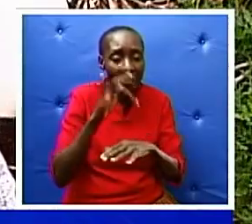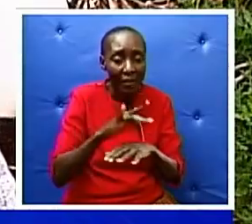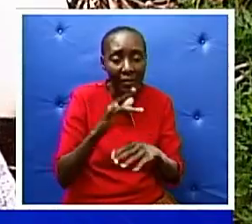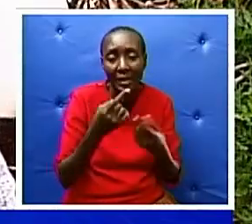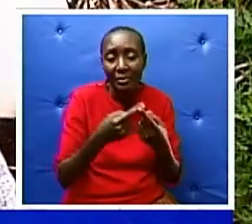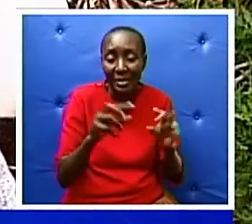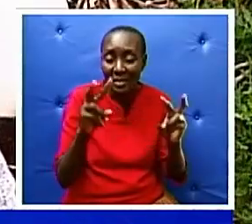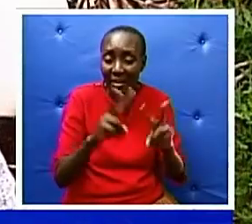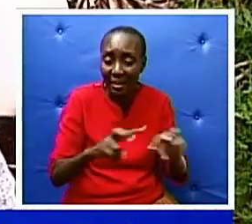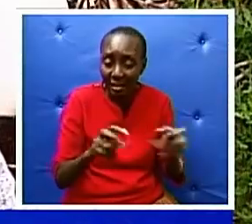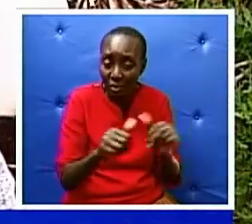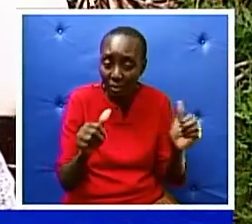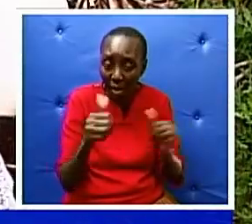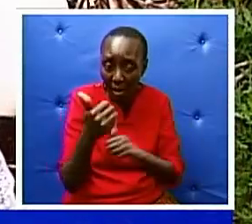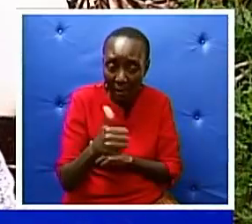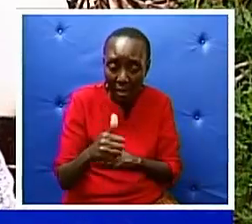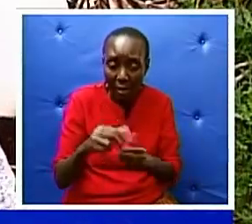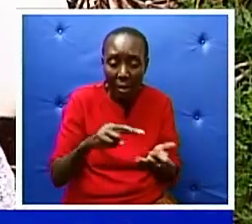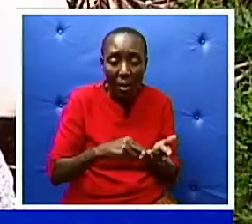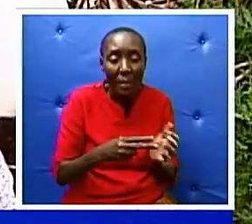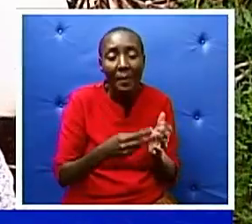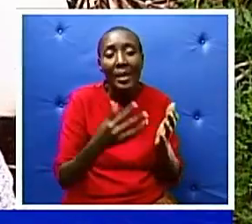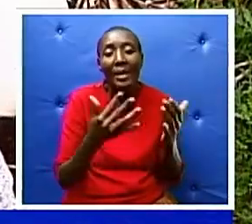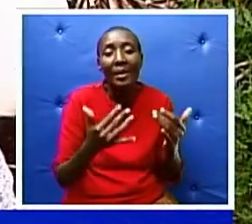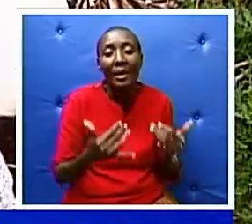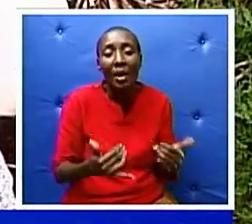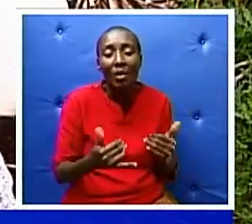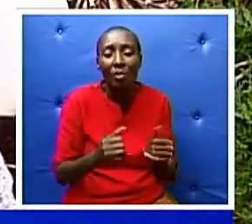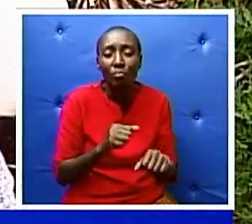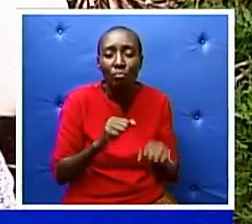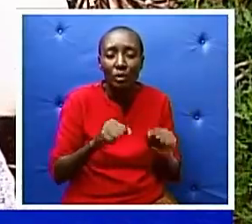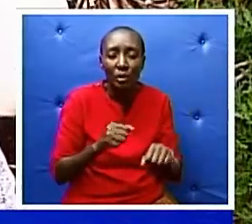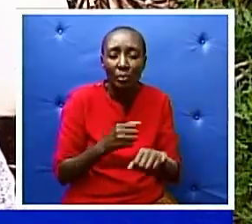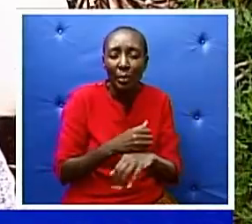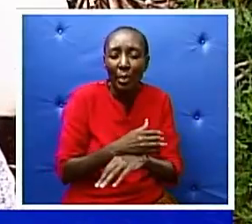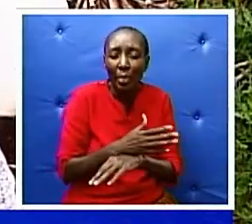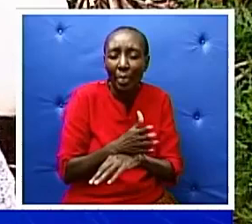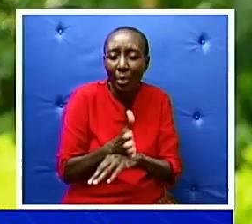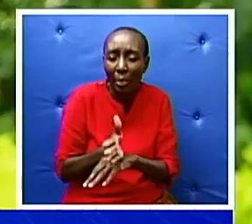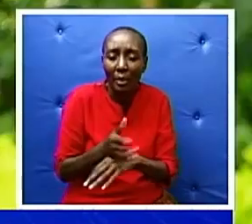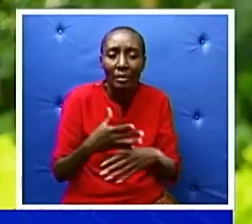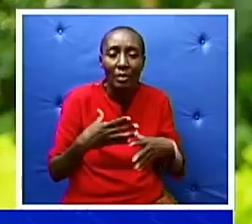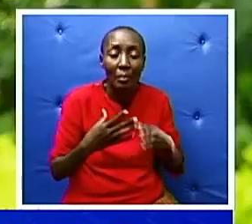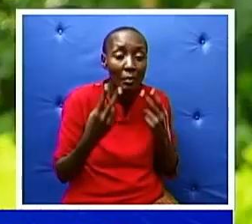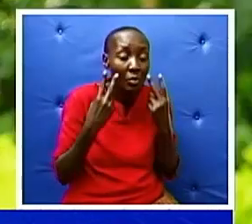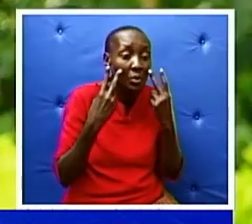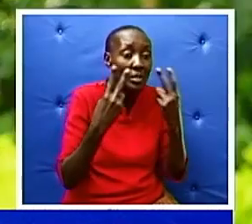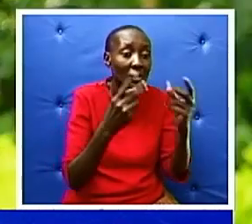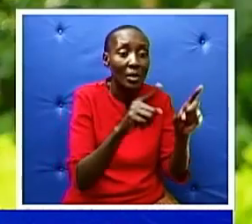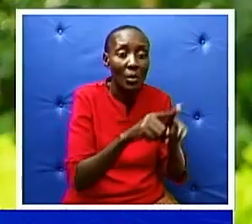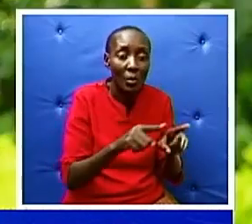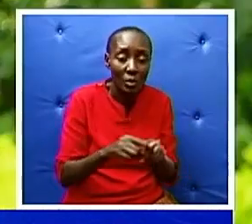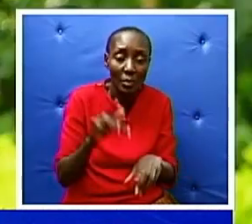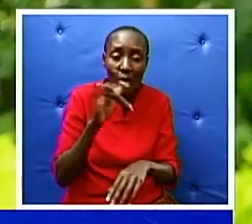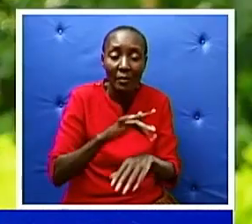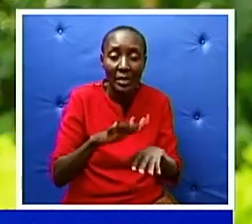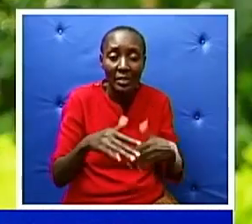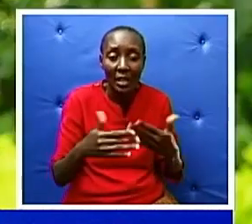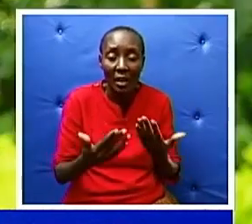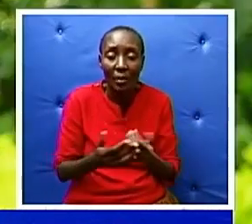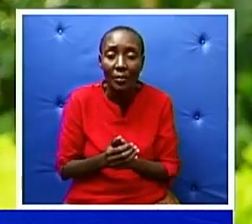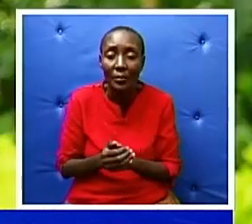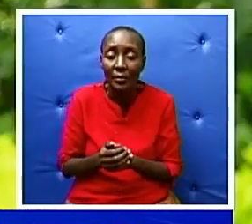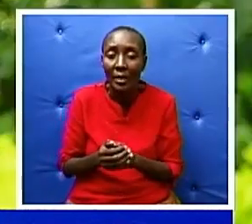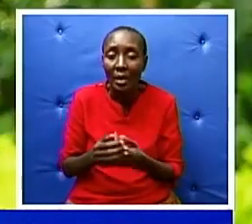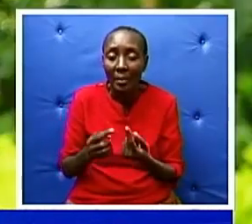time getting the vaccine slowly so that people can report back. Can observe as well how it progresses. And now the third